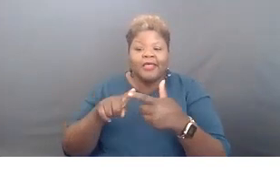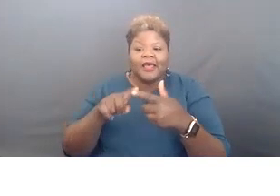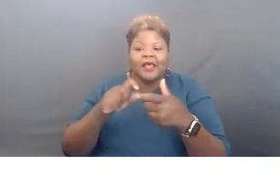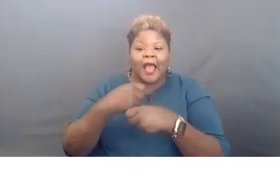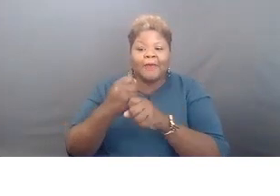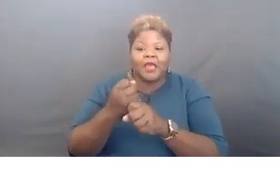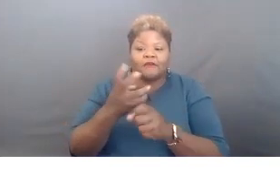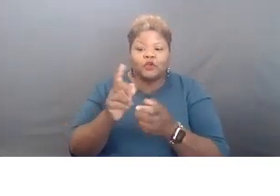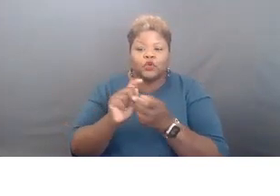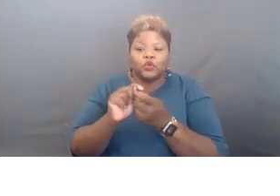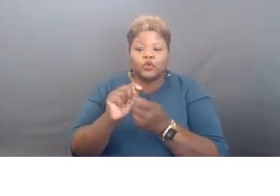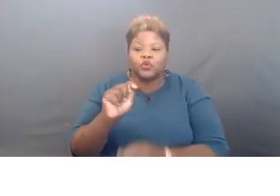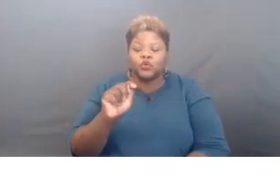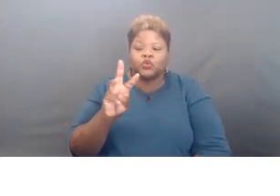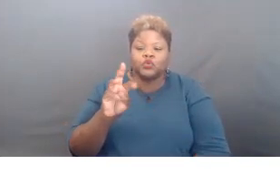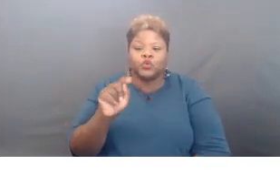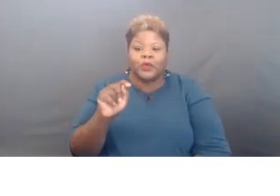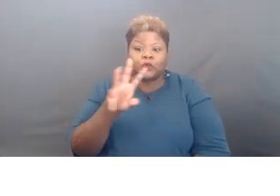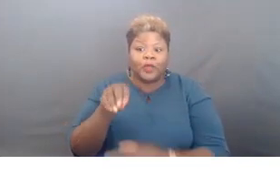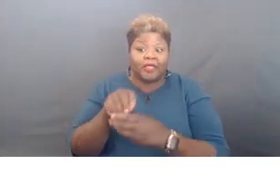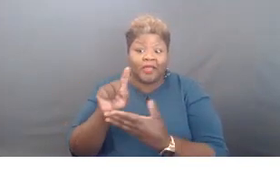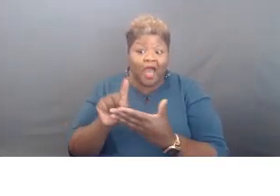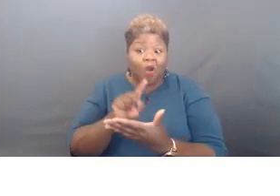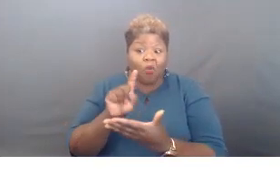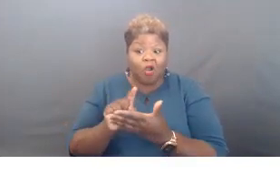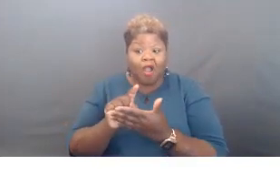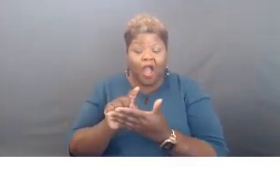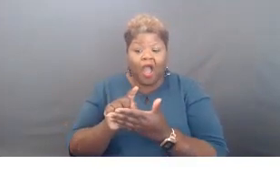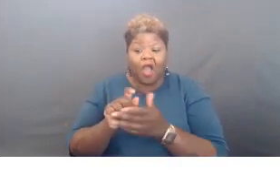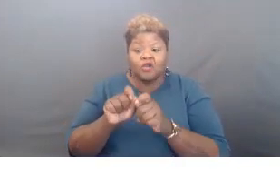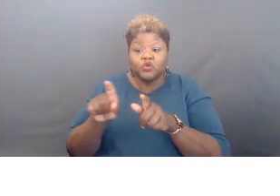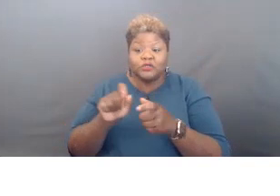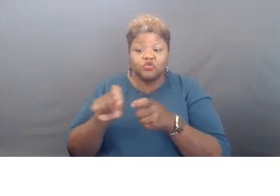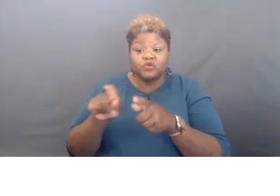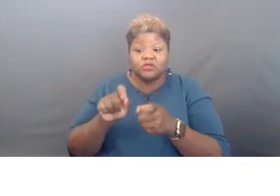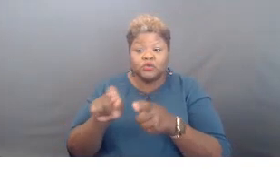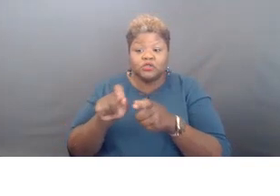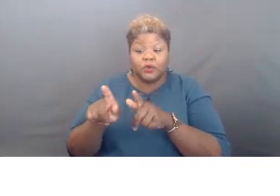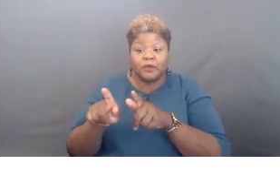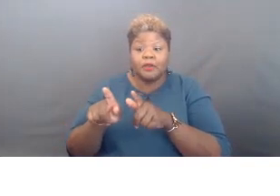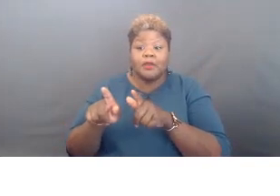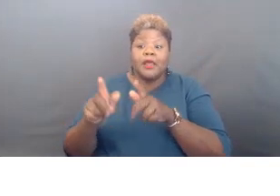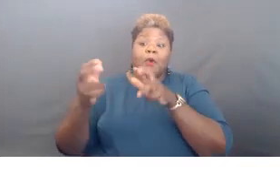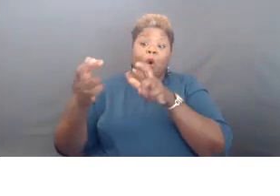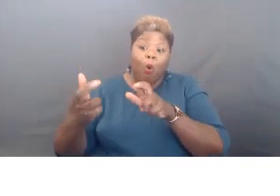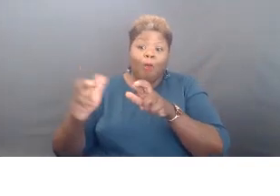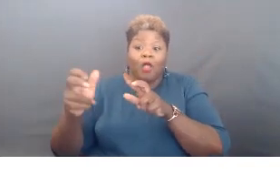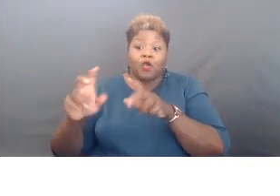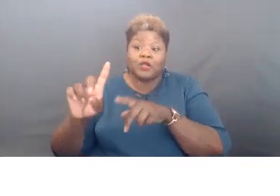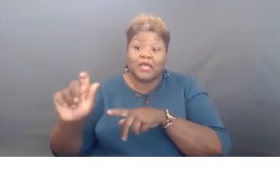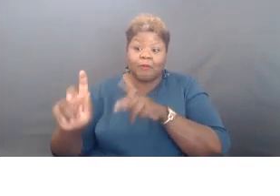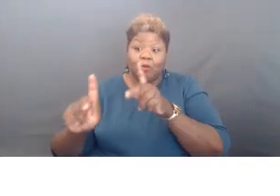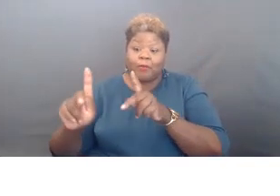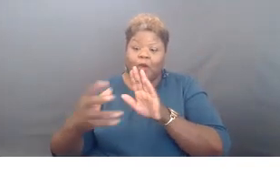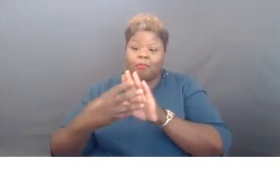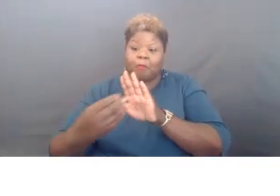of tweets within the hour, emulating the model that I hoped other disabled people could replicate to tell